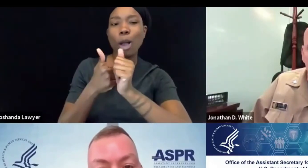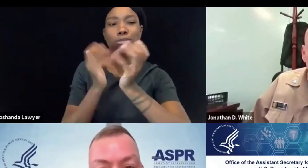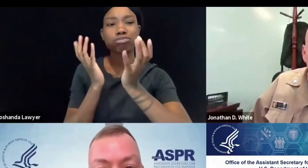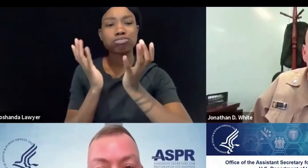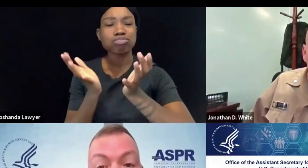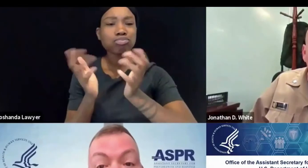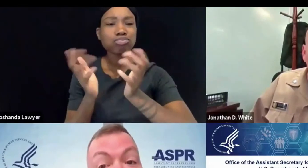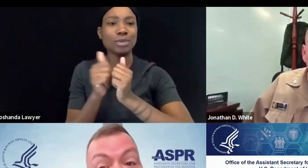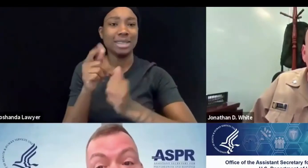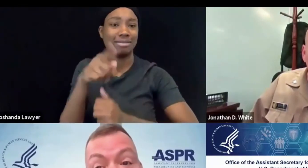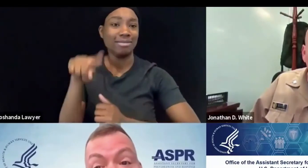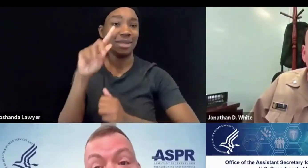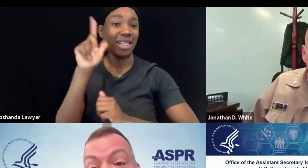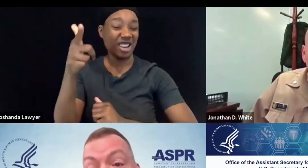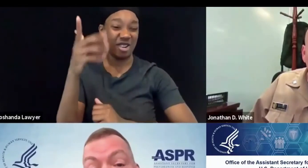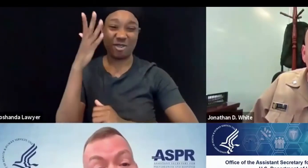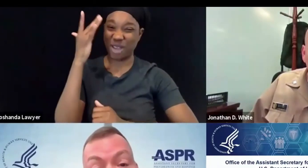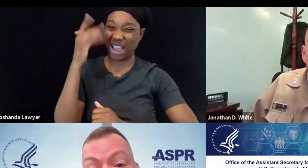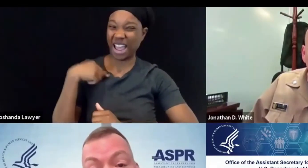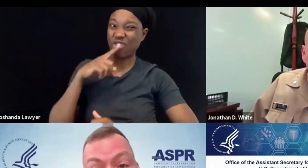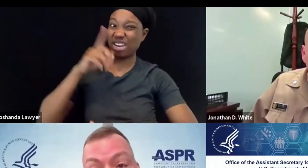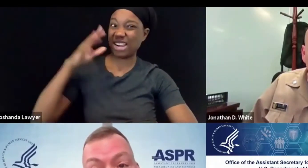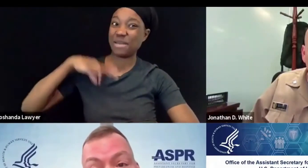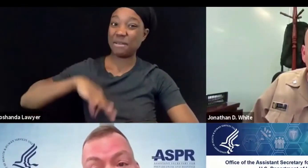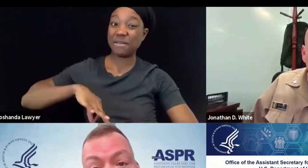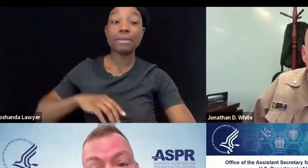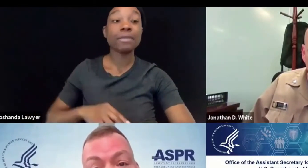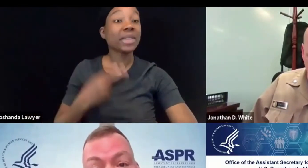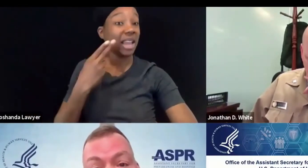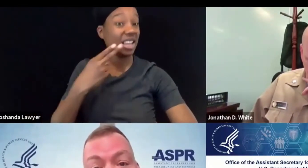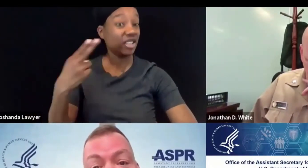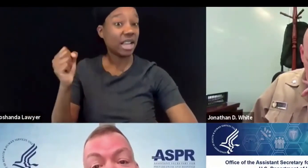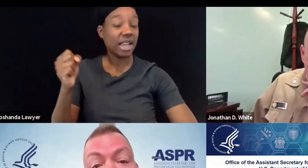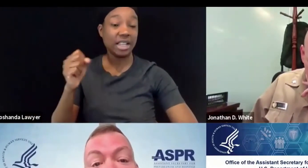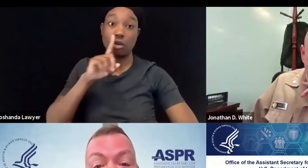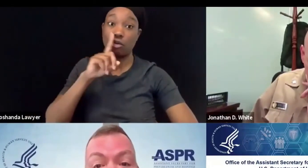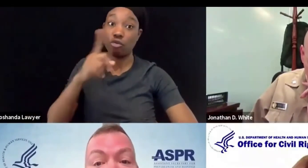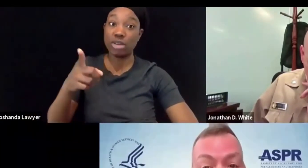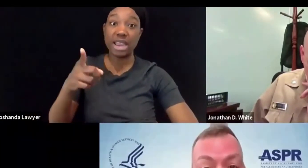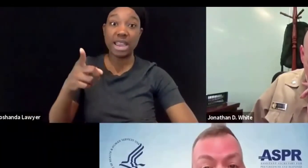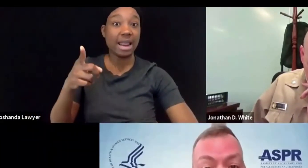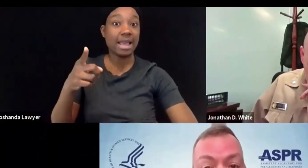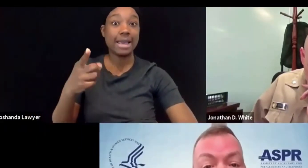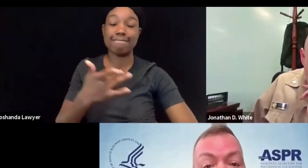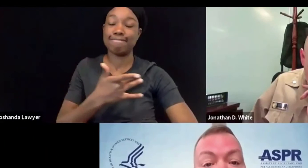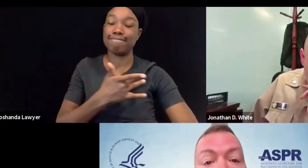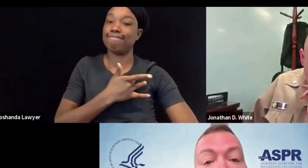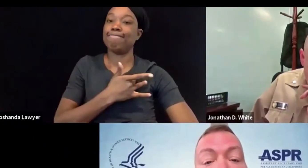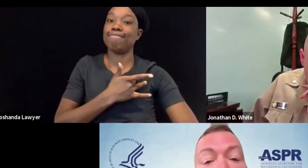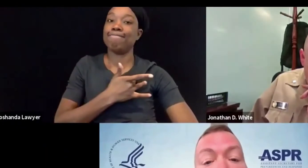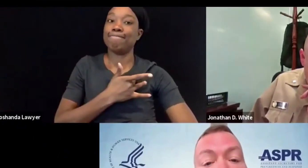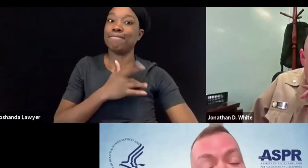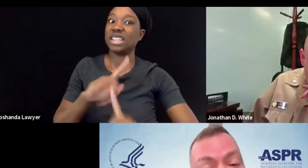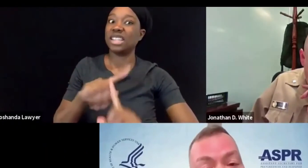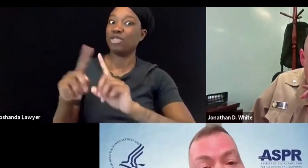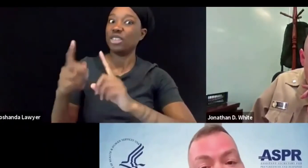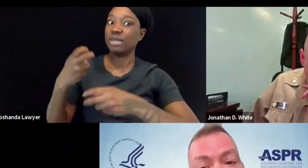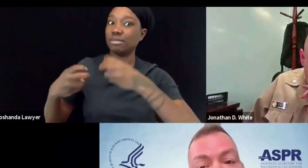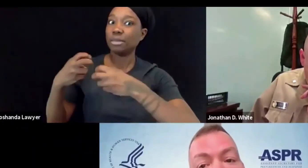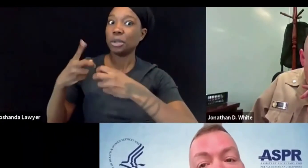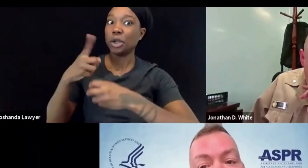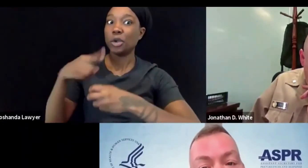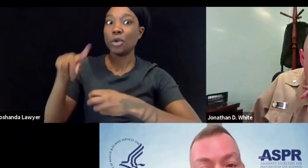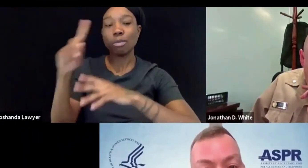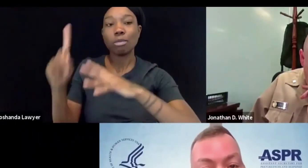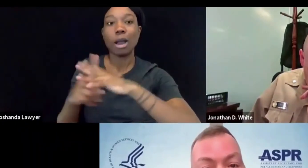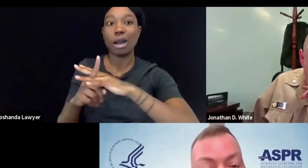really been useful. I also want to say that HHS takes the issues that have been raised today very seriously, and we are addressing them